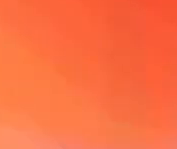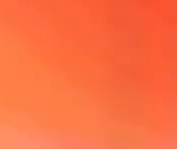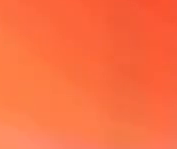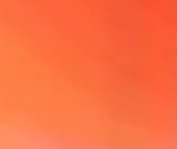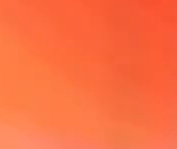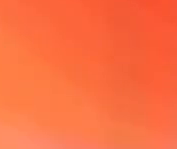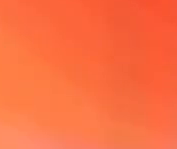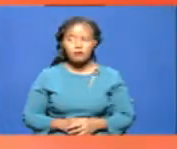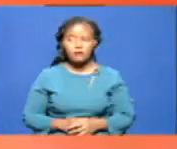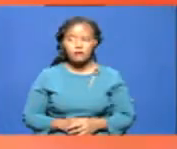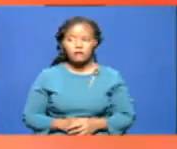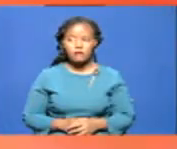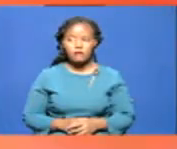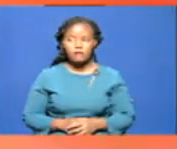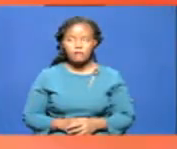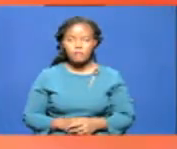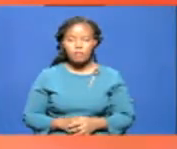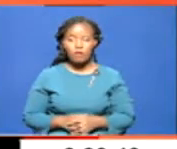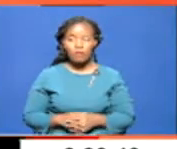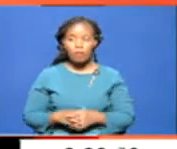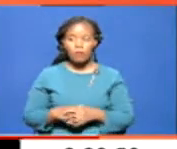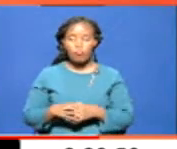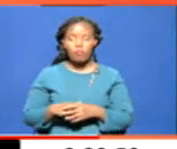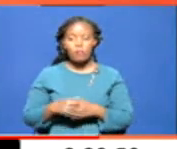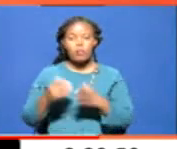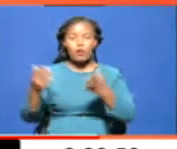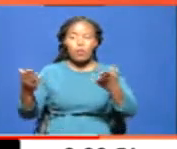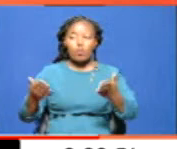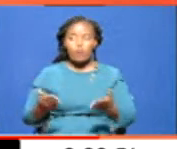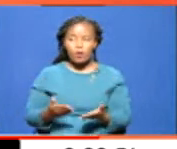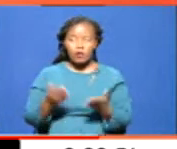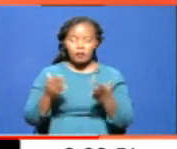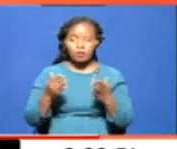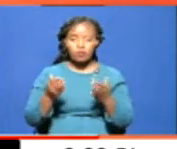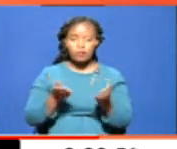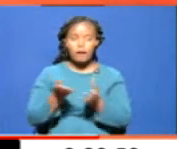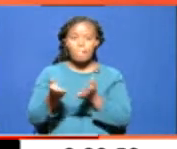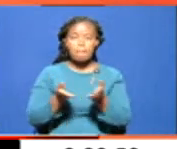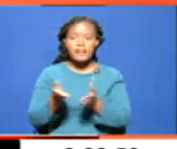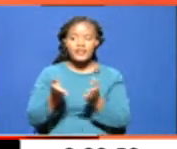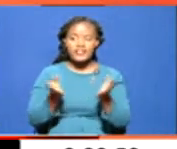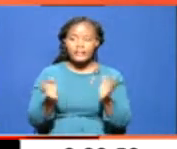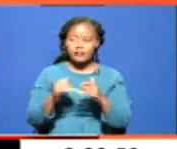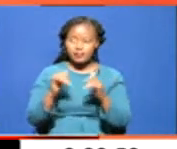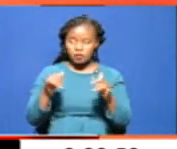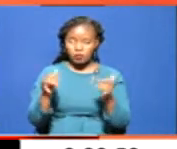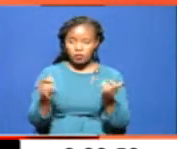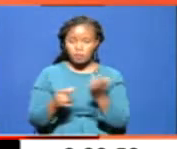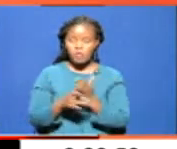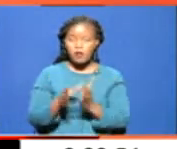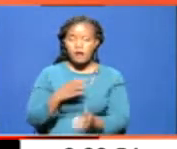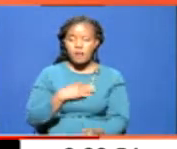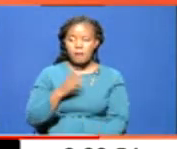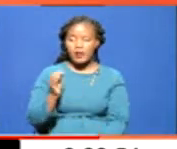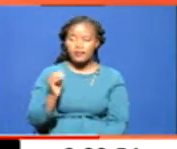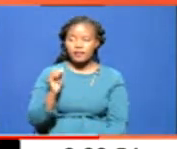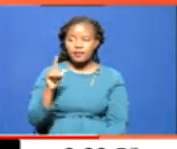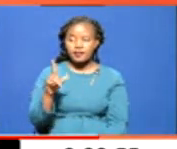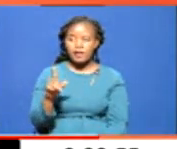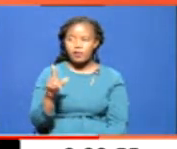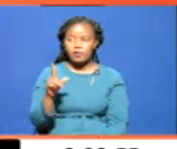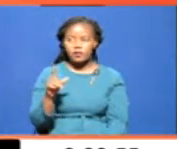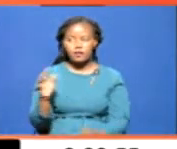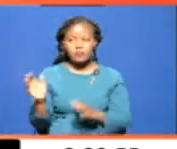Well, it's good to have you back. We now take a look at today's business news. My name is Carol Jenga. Now,